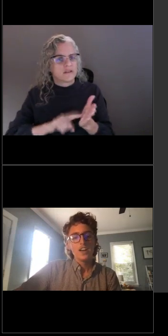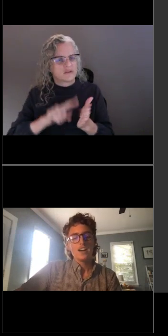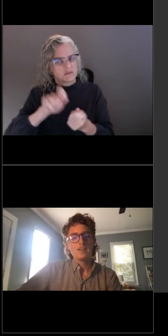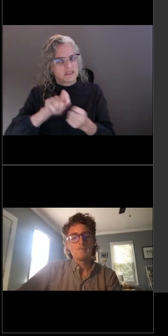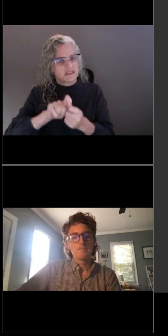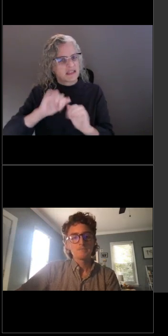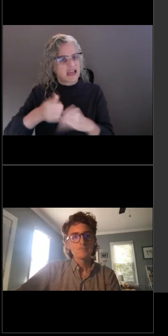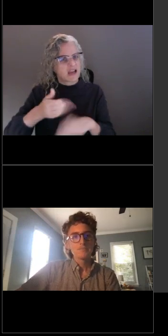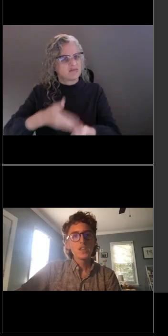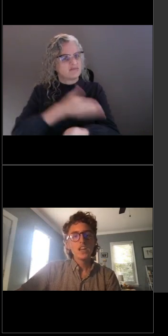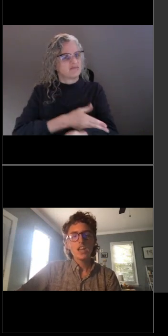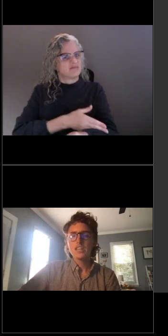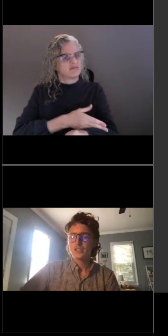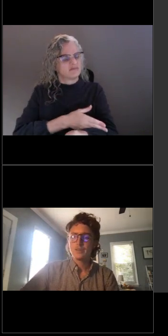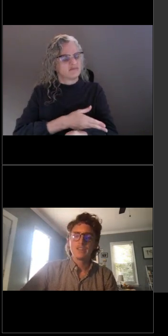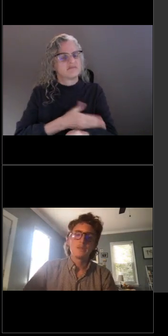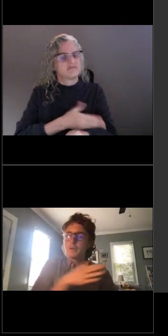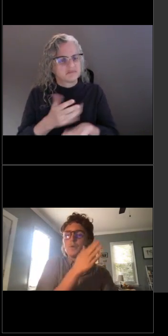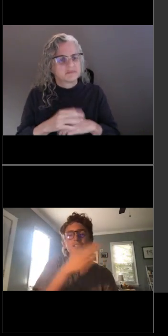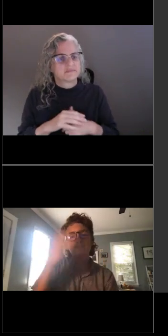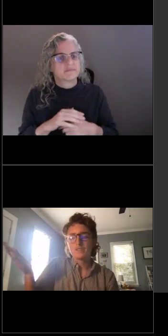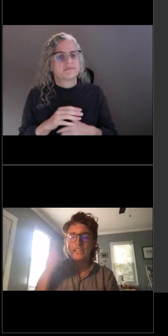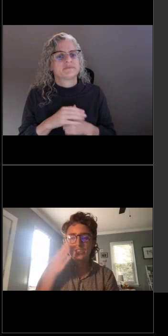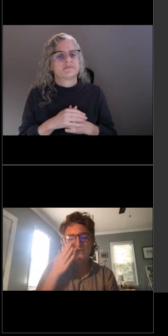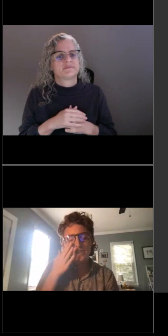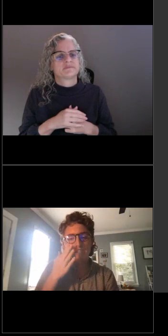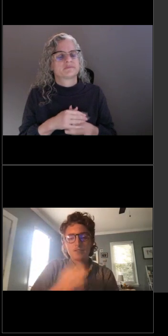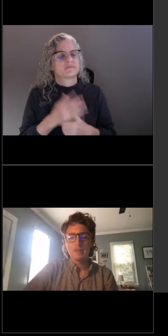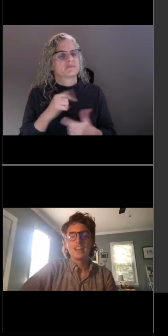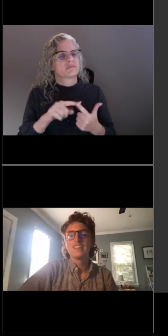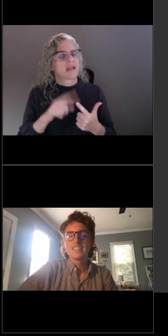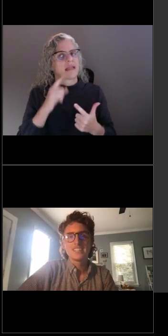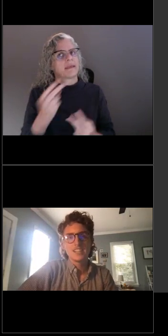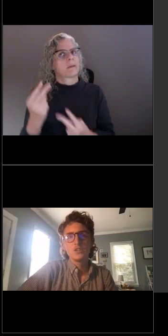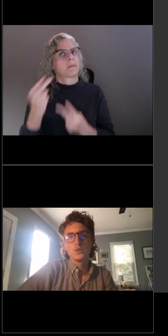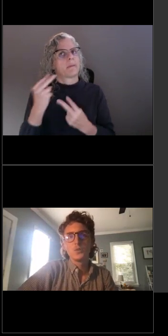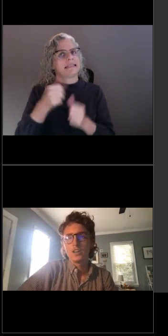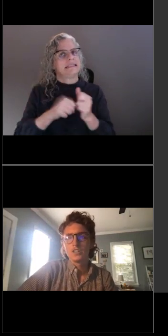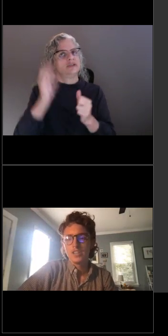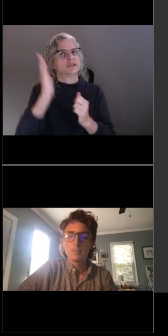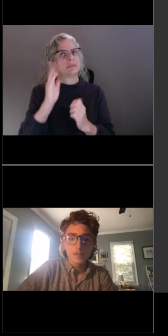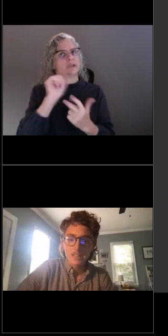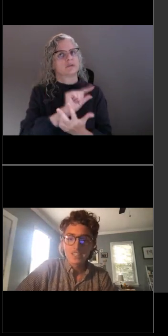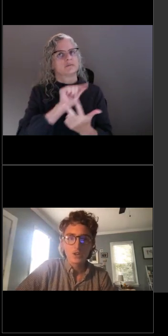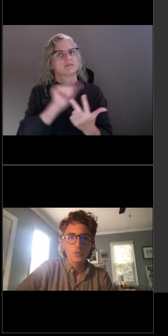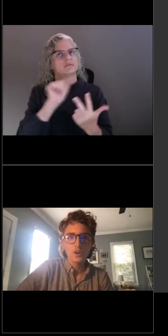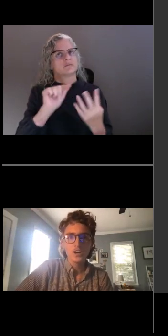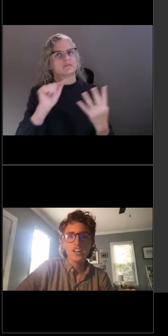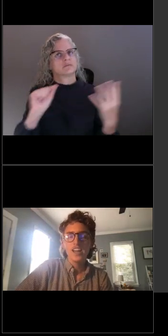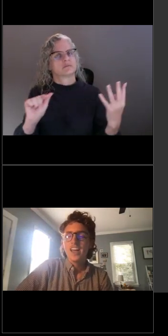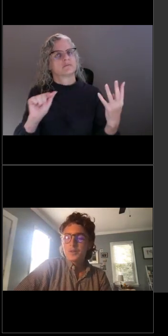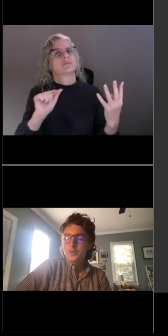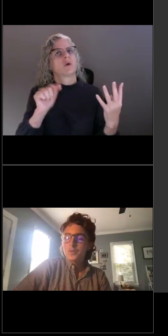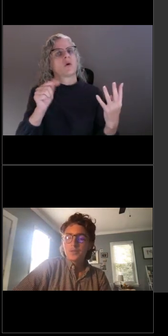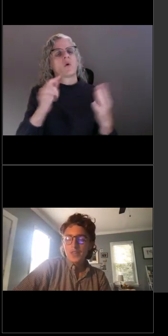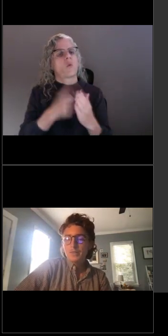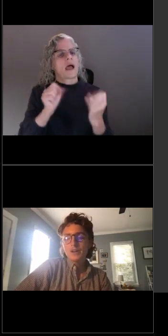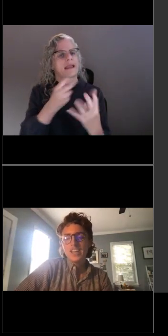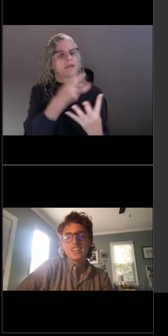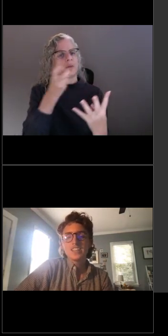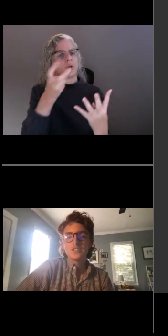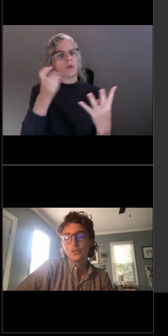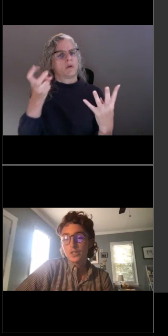you? Is there something, maybe what is something from each of the different panelists that you want to implement in your work? And